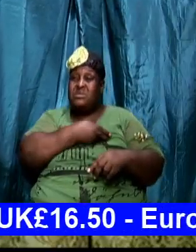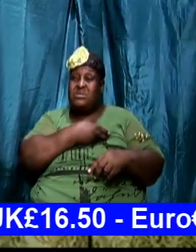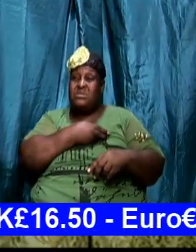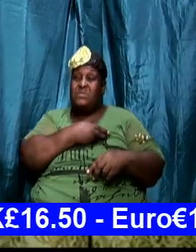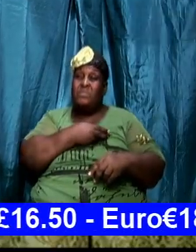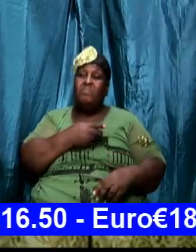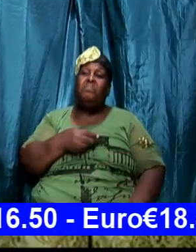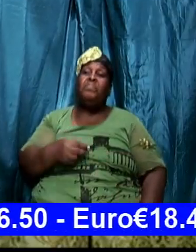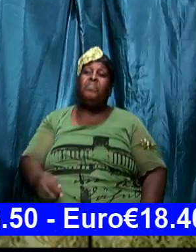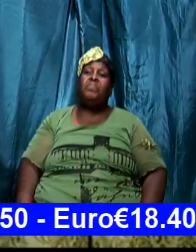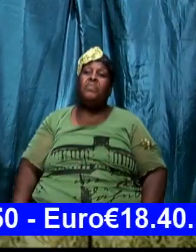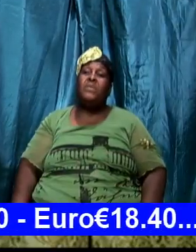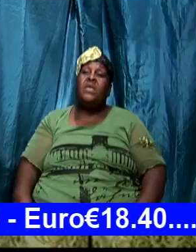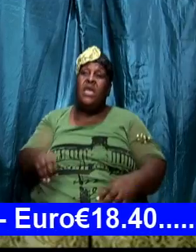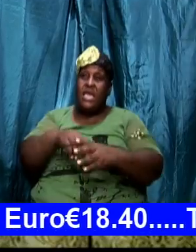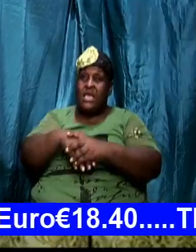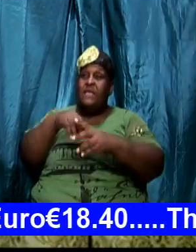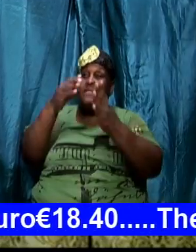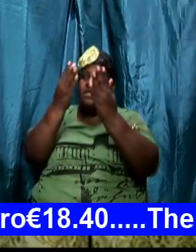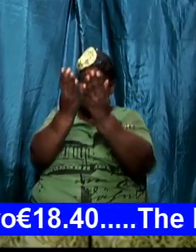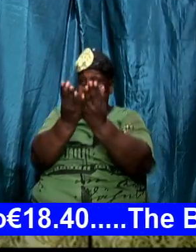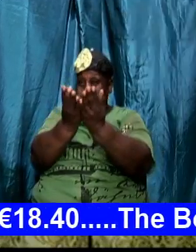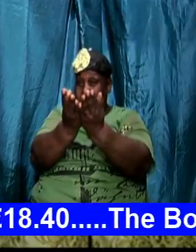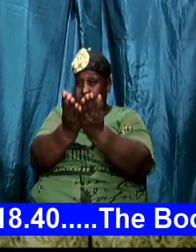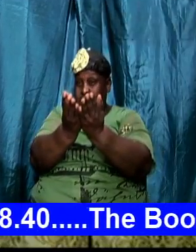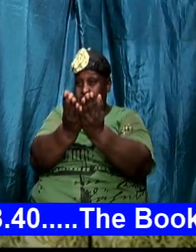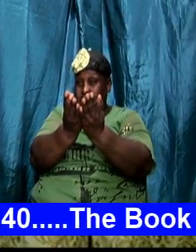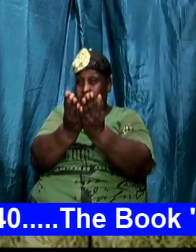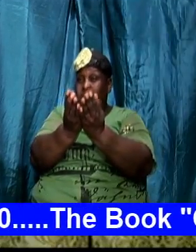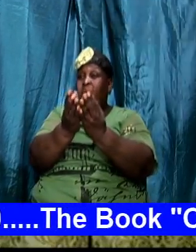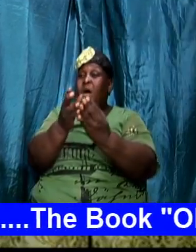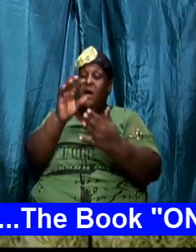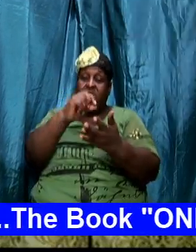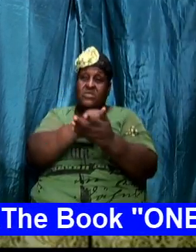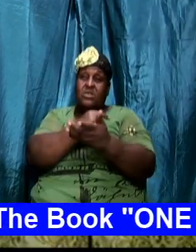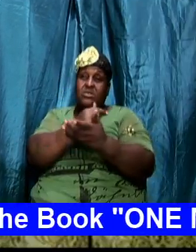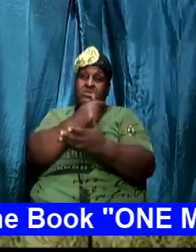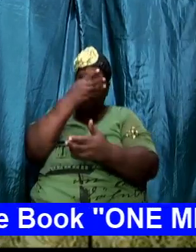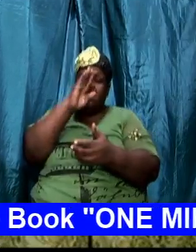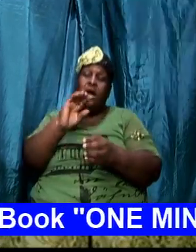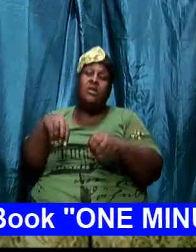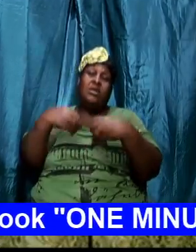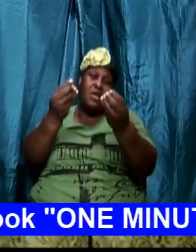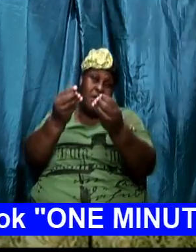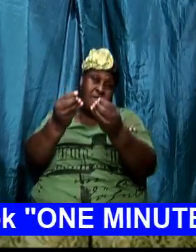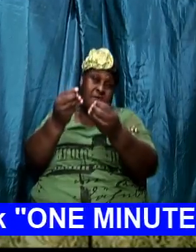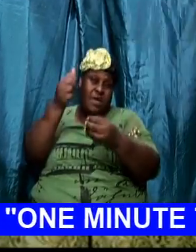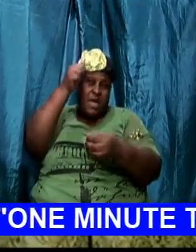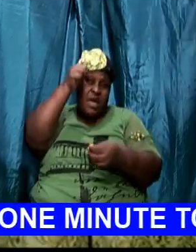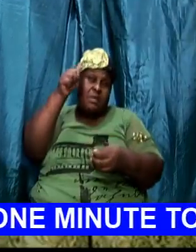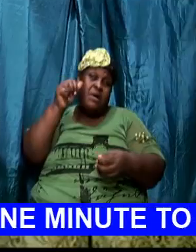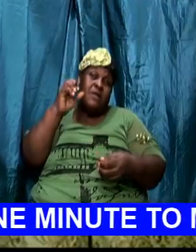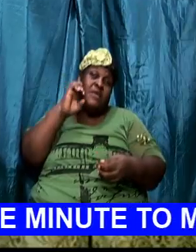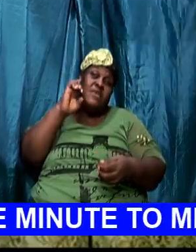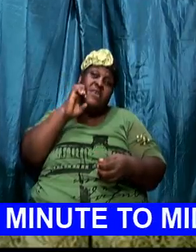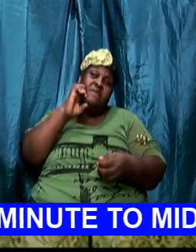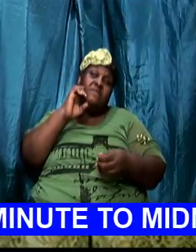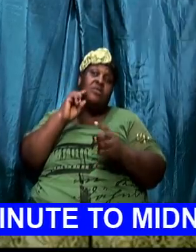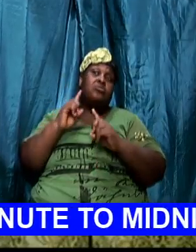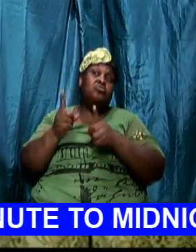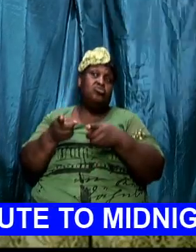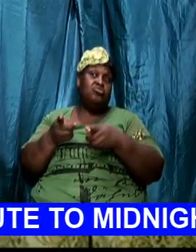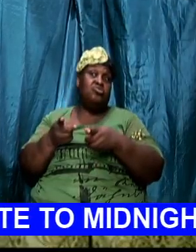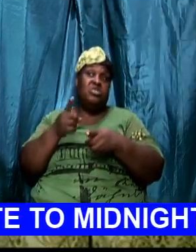Genesis, when God gave instructions to Adam and Eve, and say, of every tree that you could is